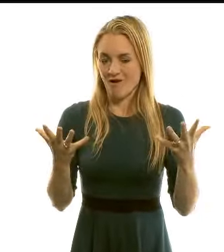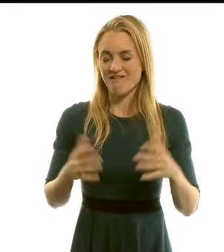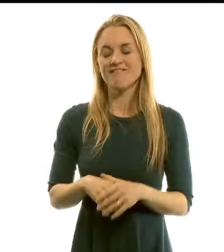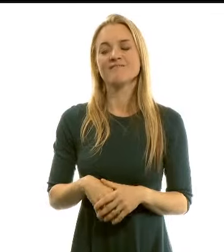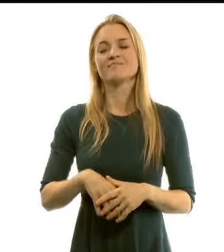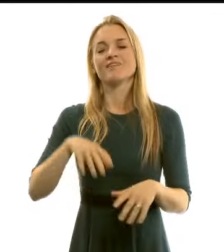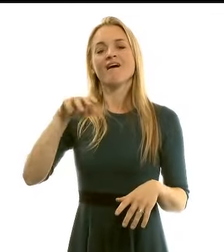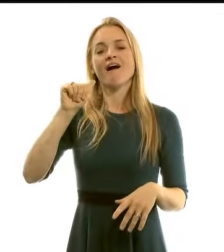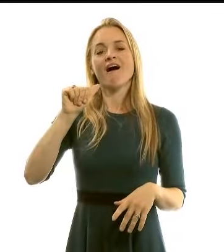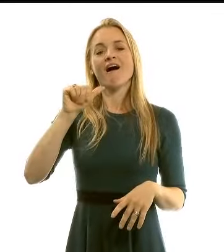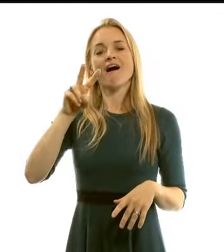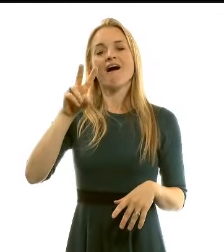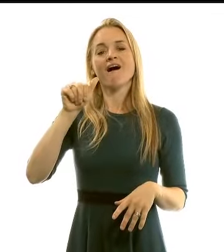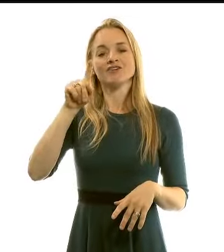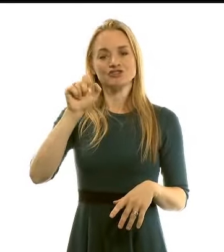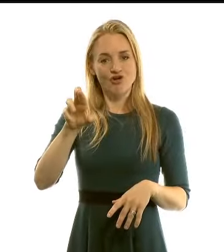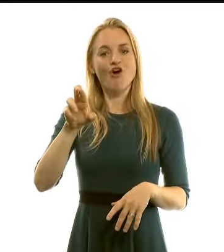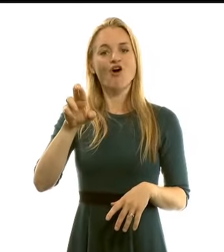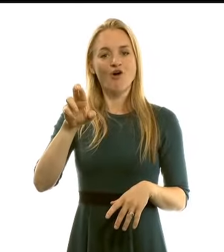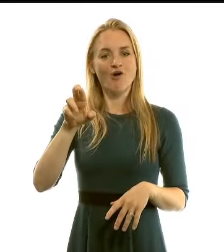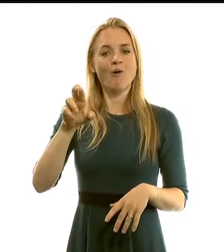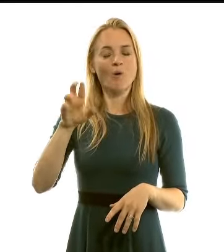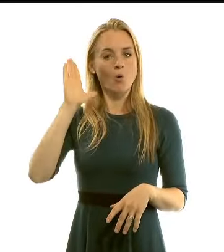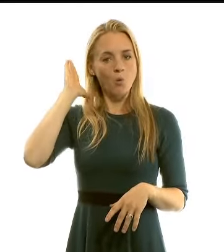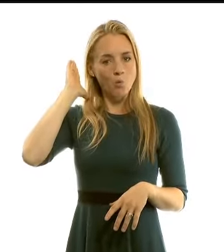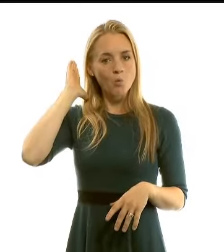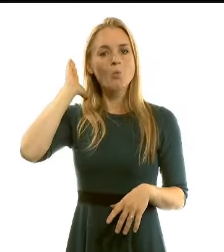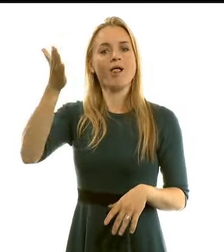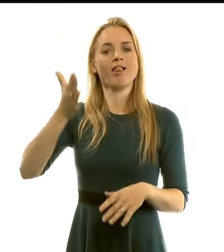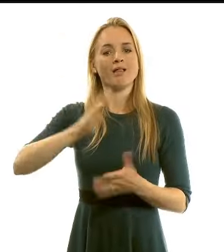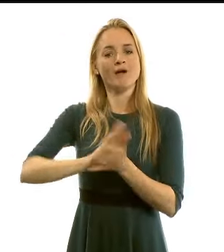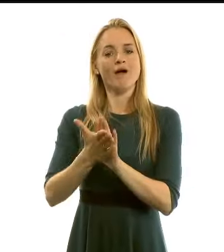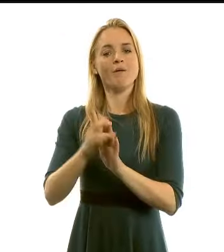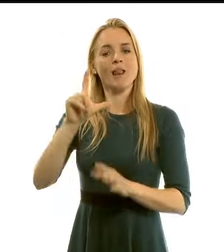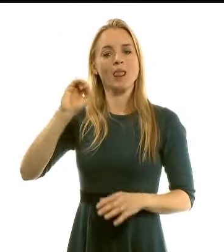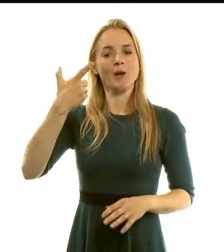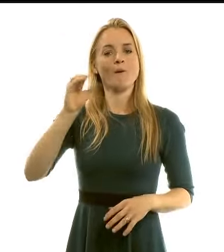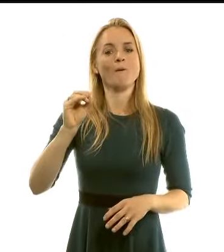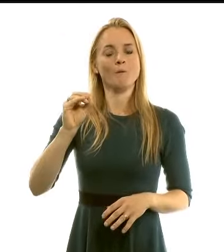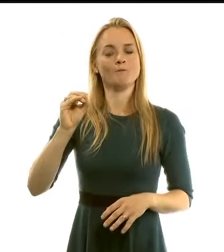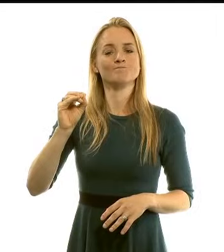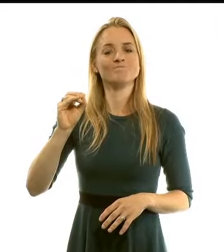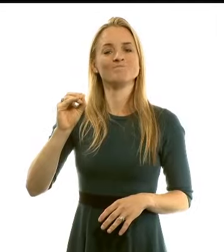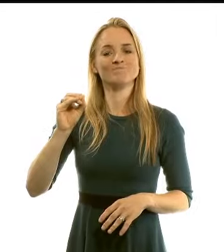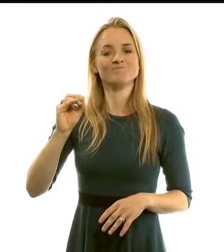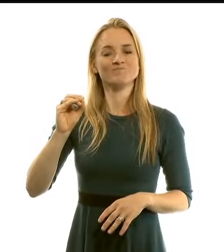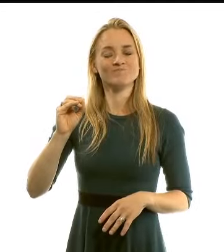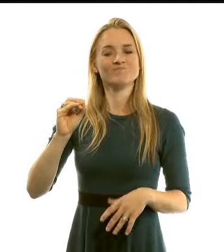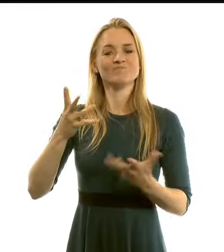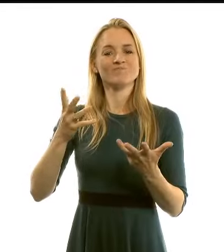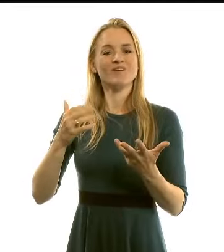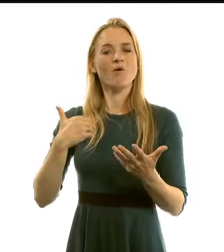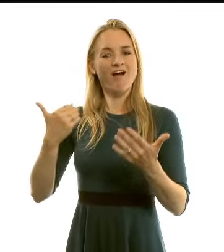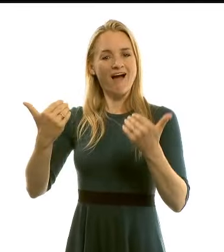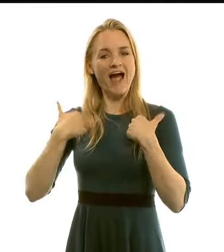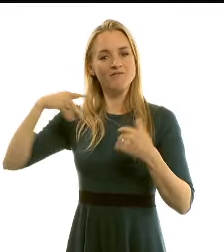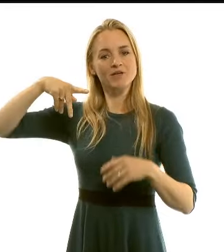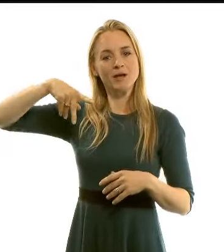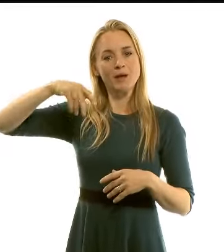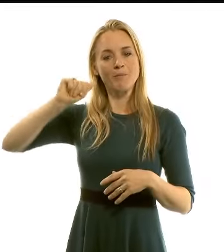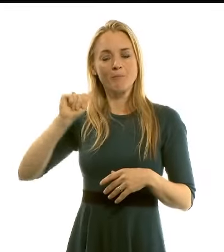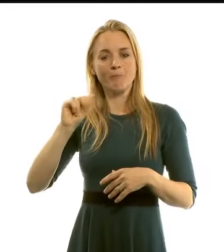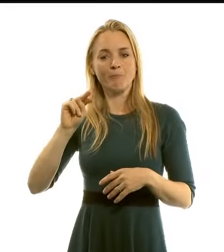is coming to the Lego bricks, and we're going to be able to provide the Pandoran experience